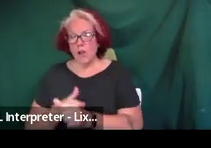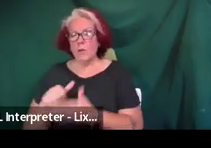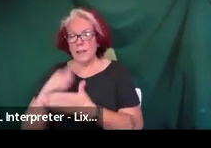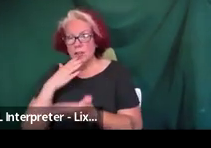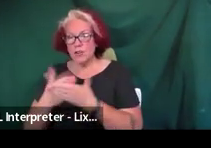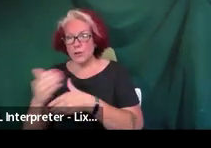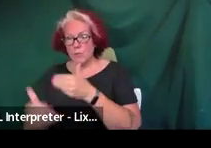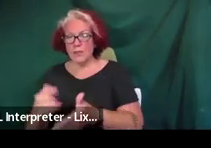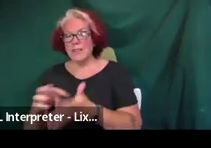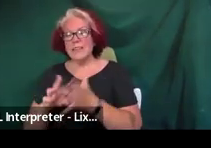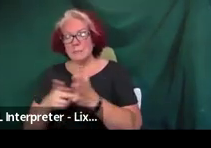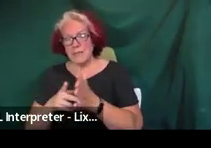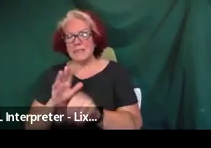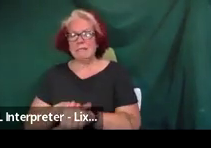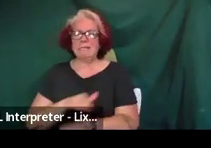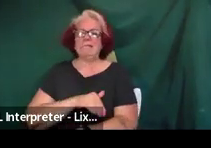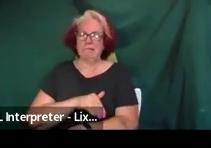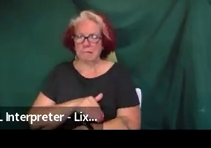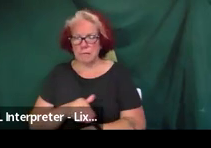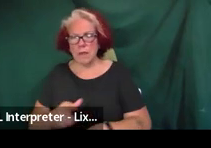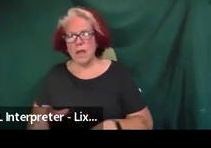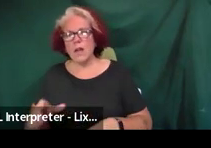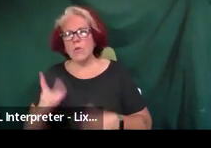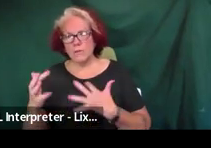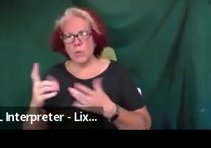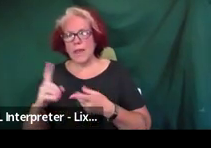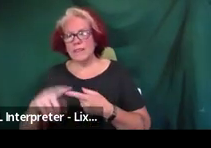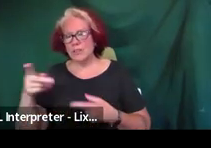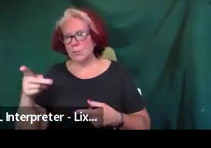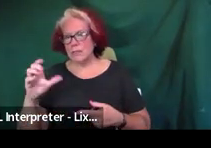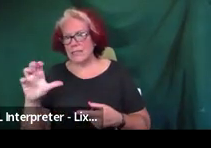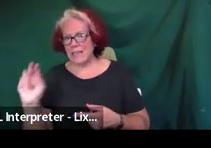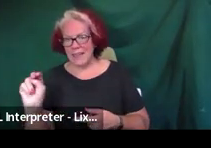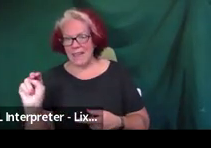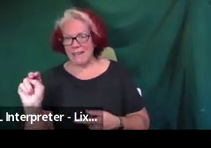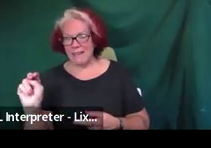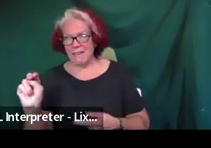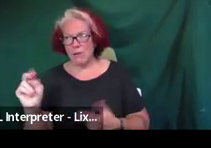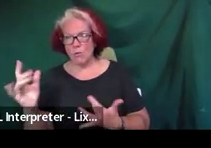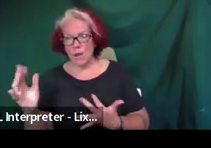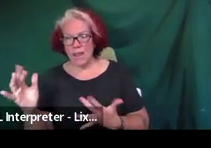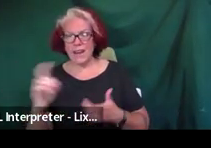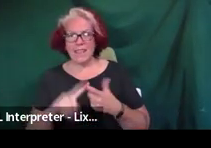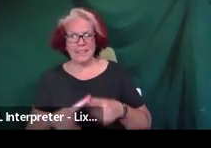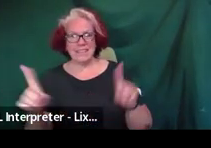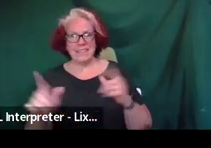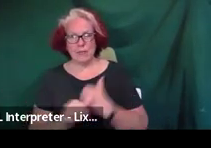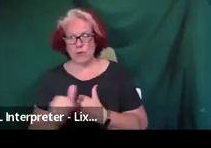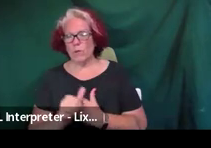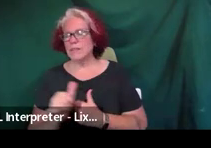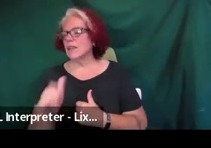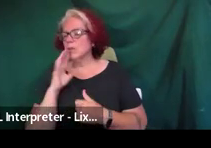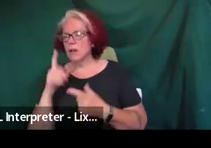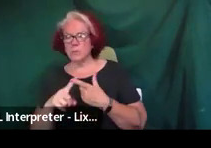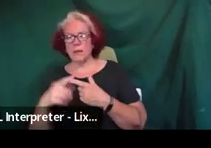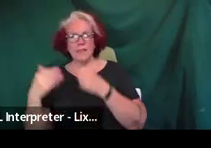meaning that we're, you know, not moving forward until there's a PCN, which brings a different risk, which we've highlighted and was highlighted at the last board